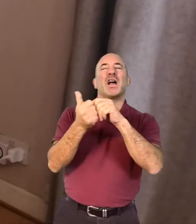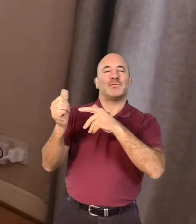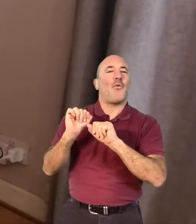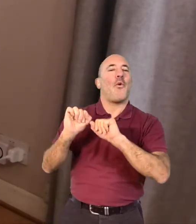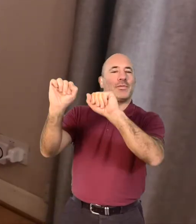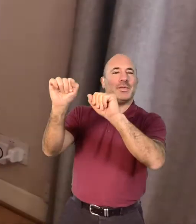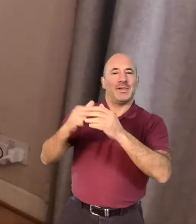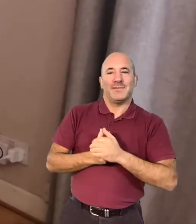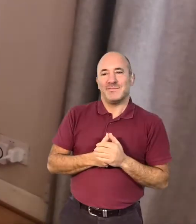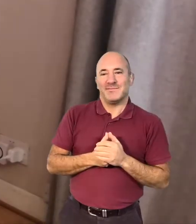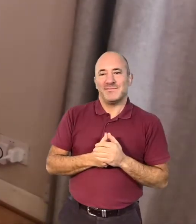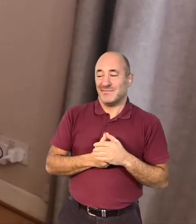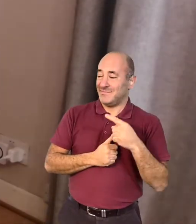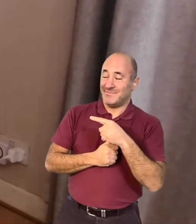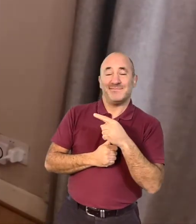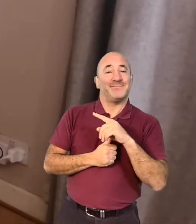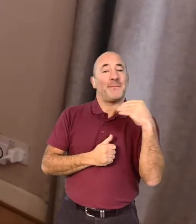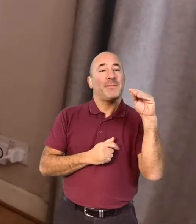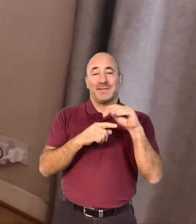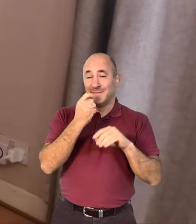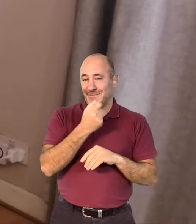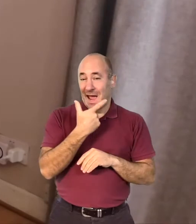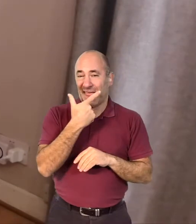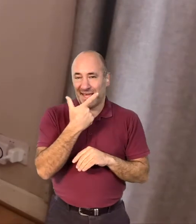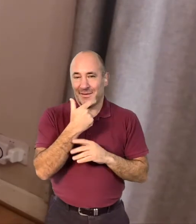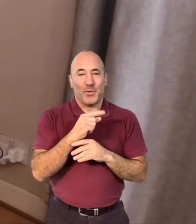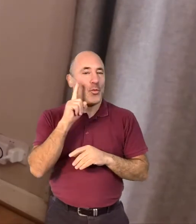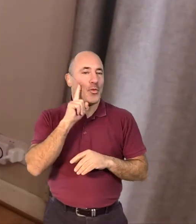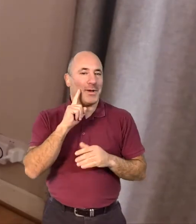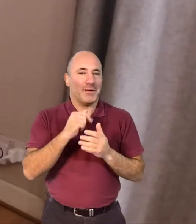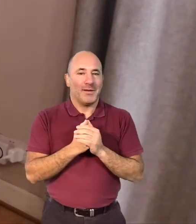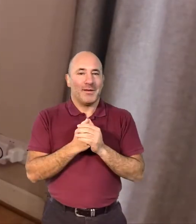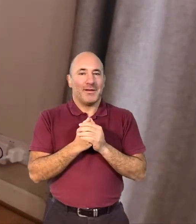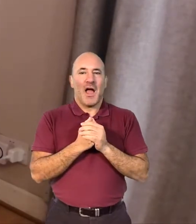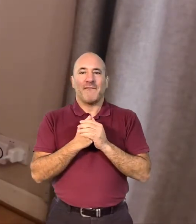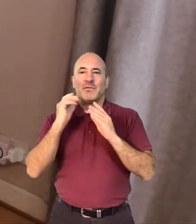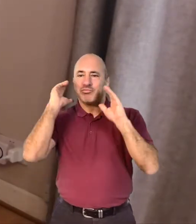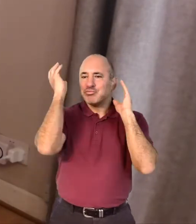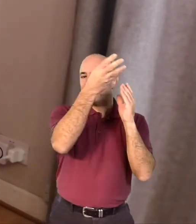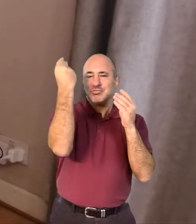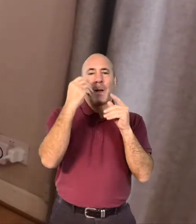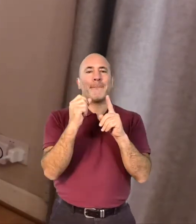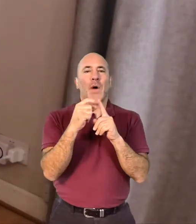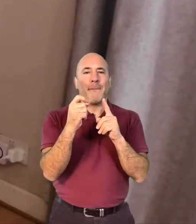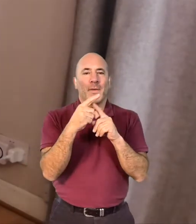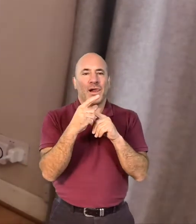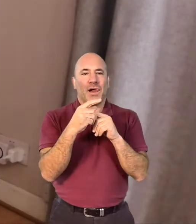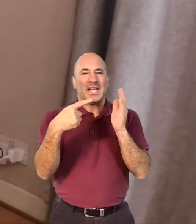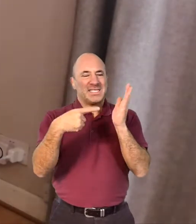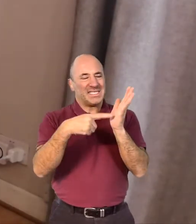mine. She's a Somali woman. She's wearing a purple headscarf with teal and